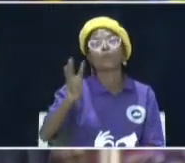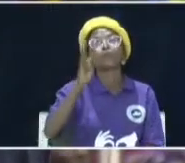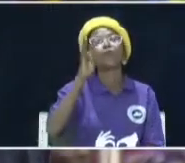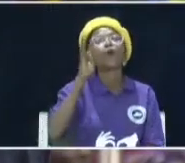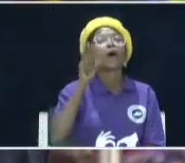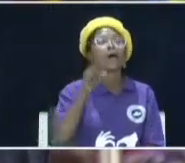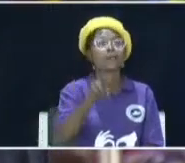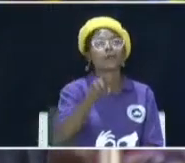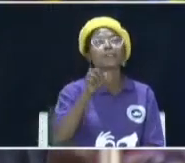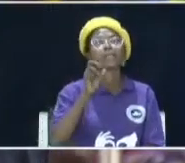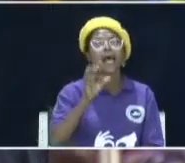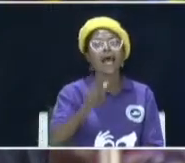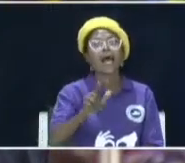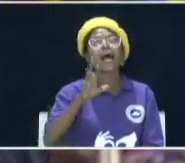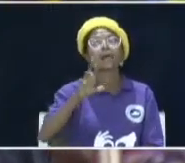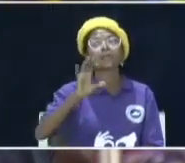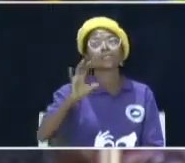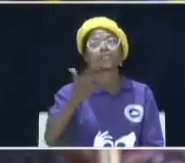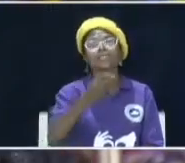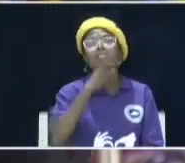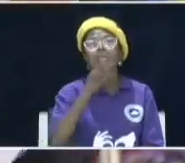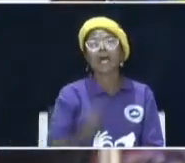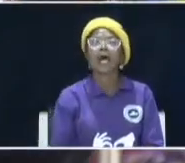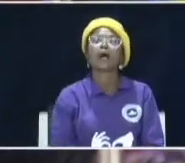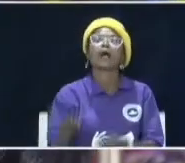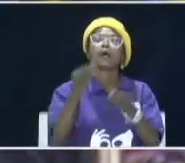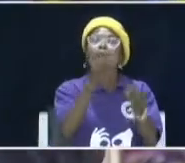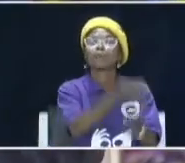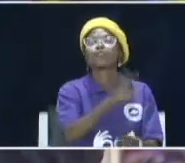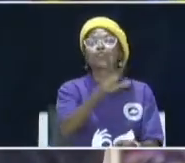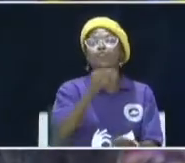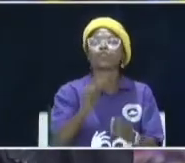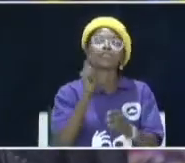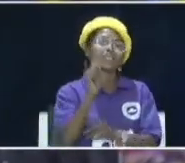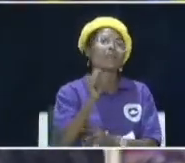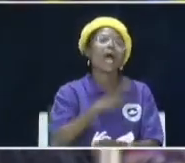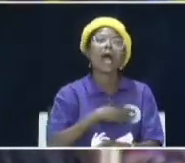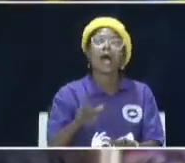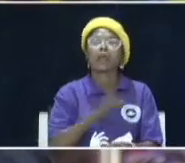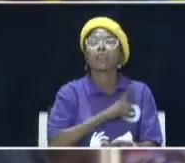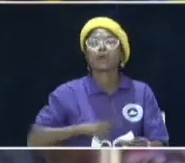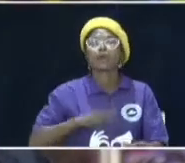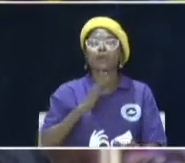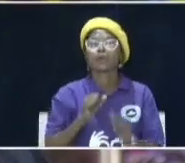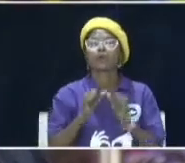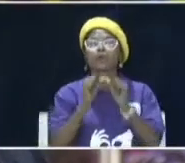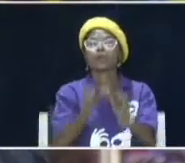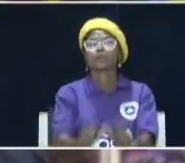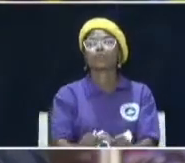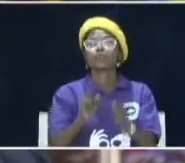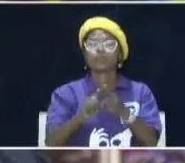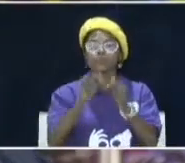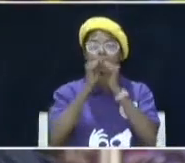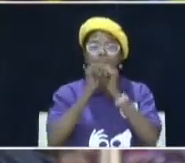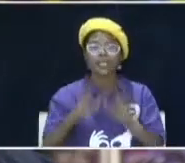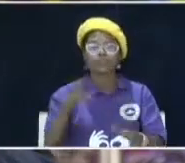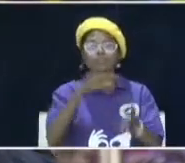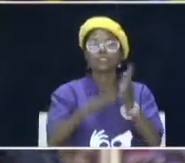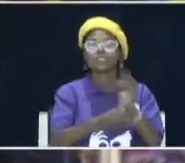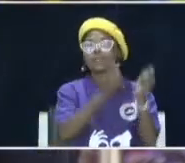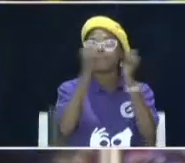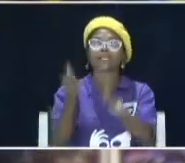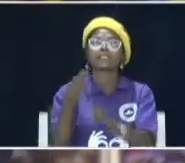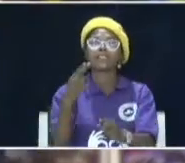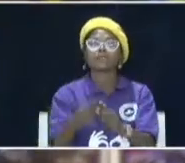www.rccg.org and post your testimonies, and the Lord will continually bless us in Jesus' mighty